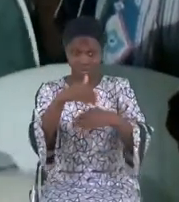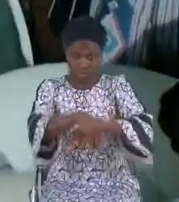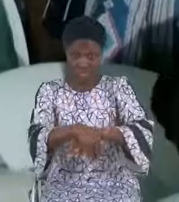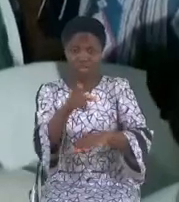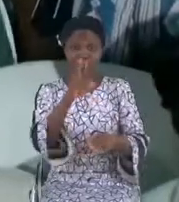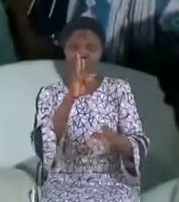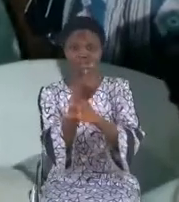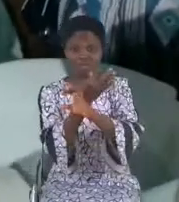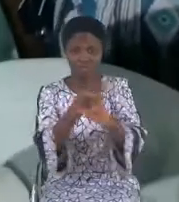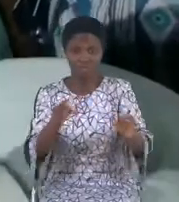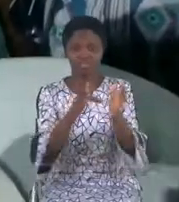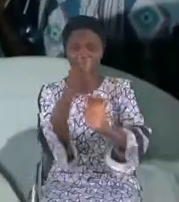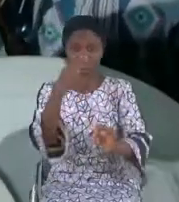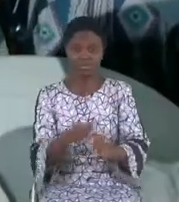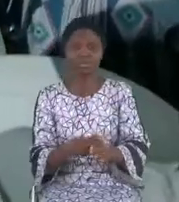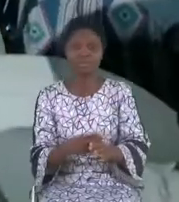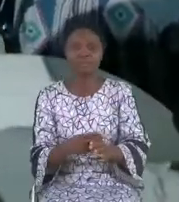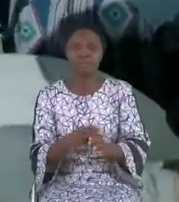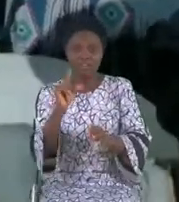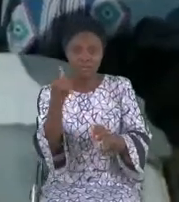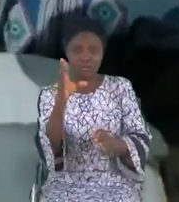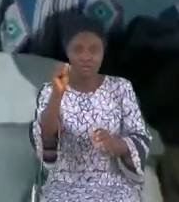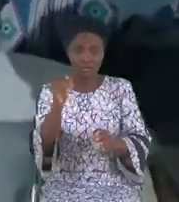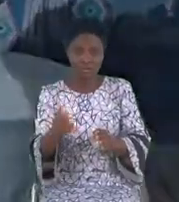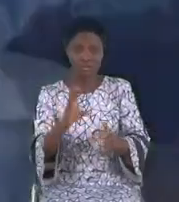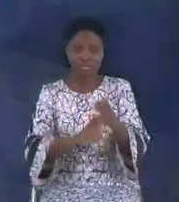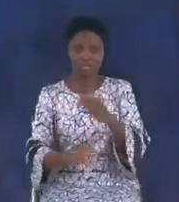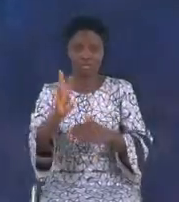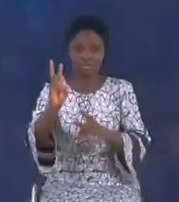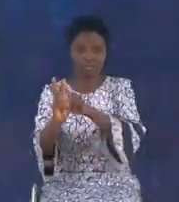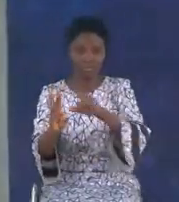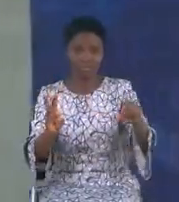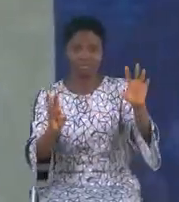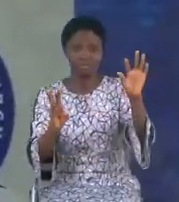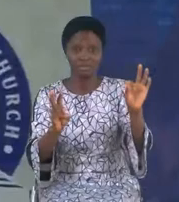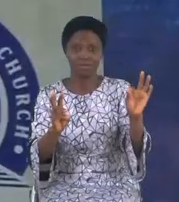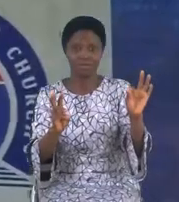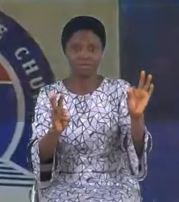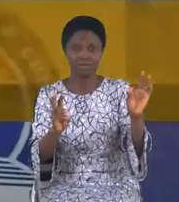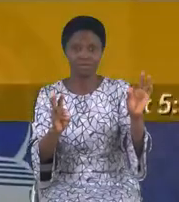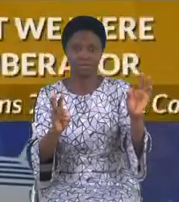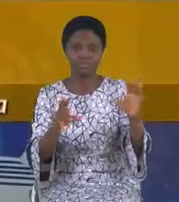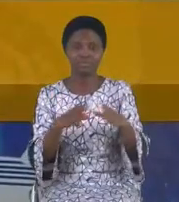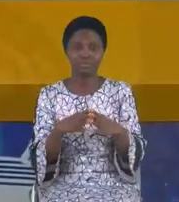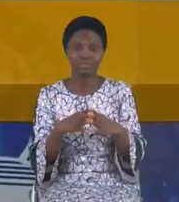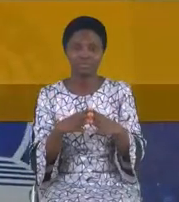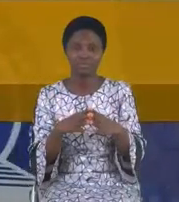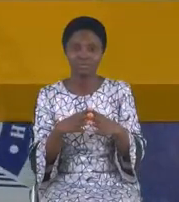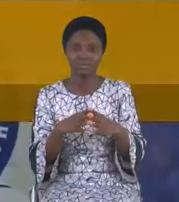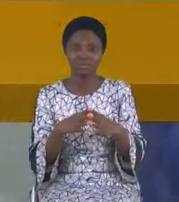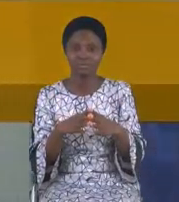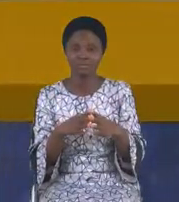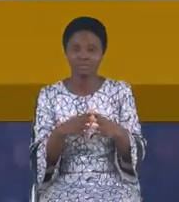first corinthians chapter 6 i'm reading from verse 9. first corinthians chapter 9 chapter 6 verse 9 do ye